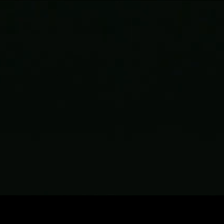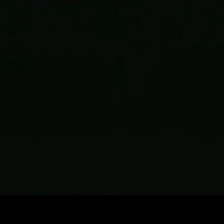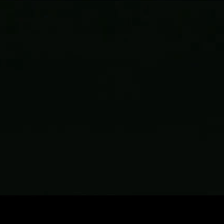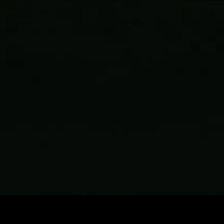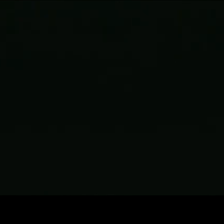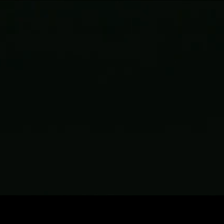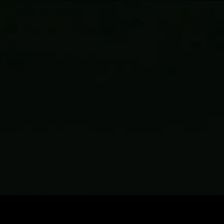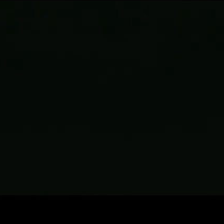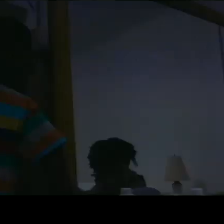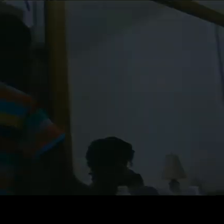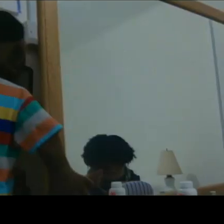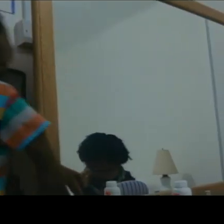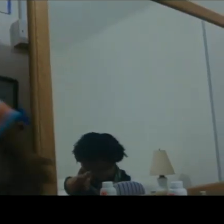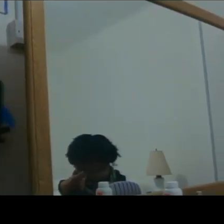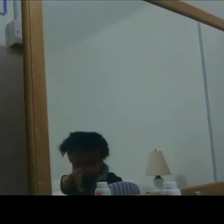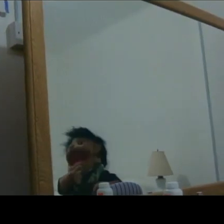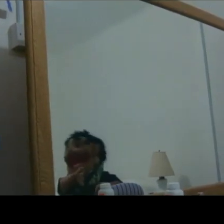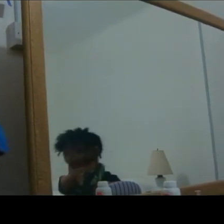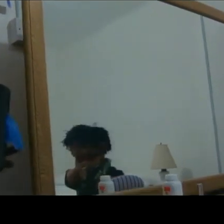I'll just put it back in your room.